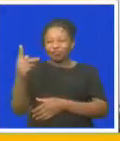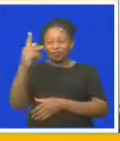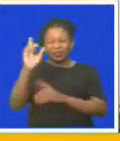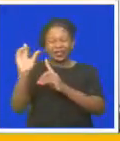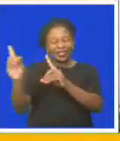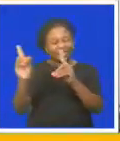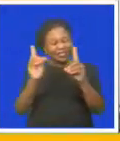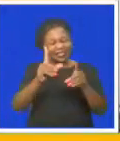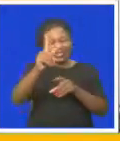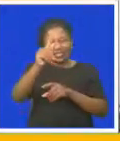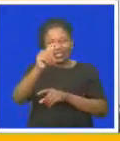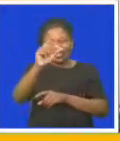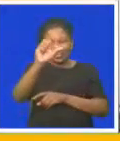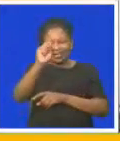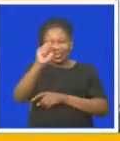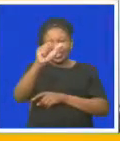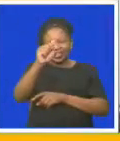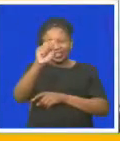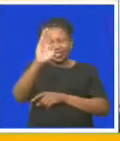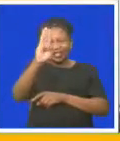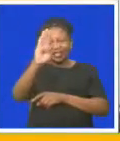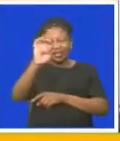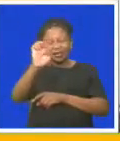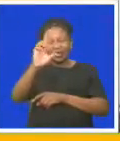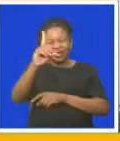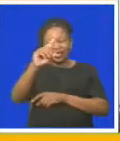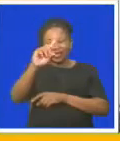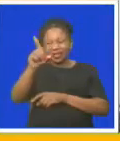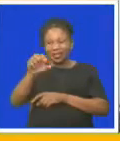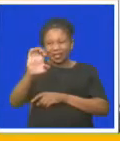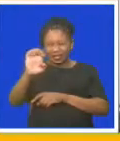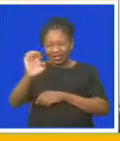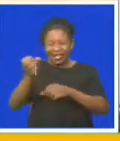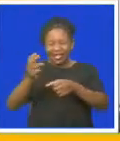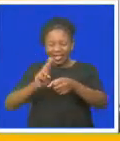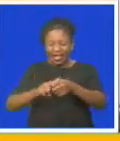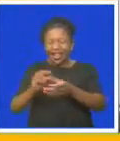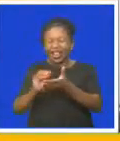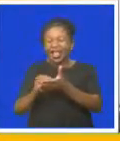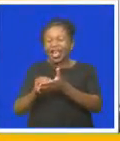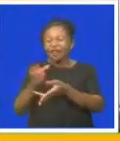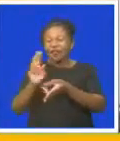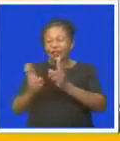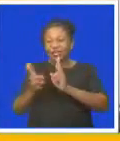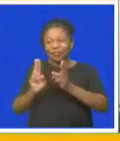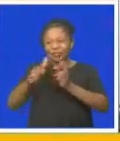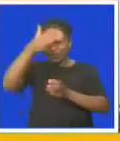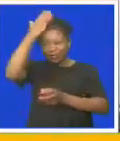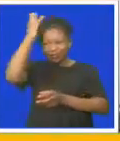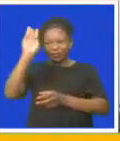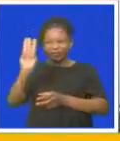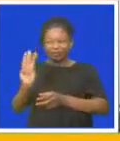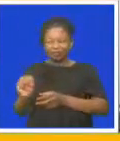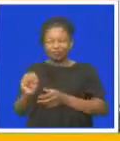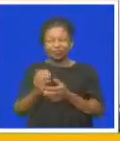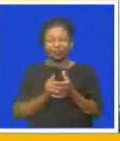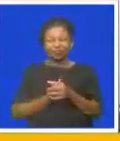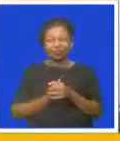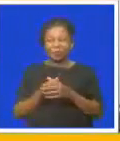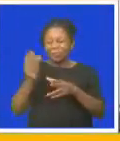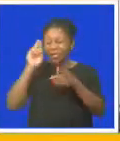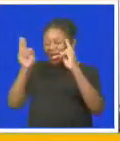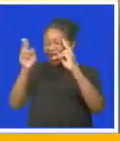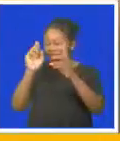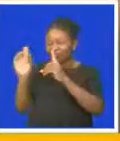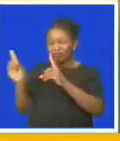who is already with me in the studio. Also joining me in the studio is our sign language interpreter Nombumelelo Hadebe. A very good afternoon, Petunia.